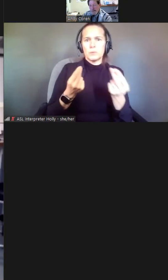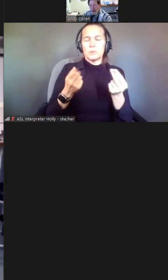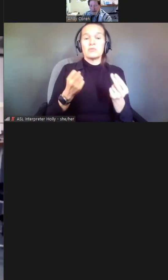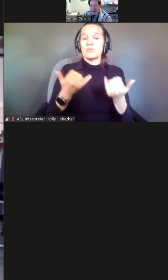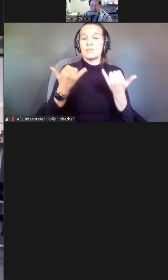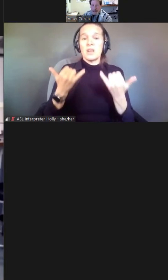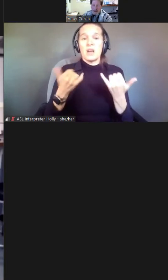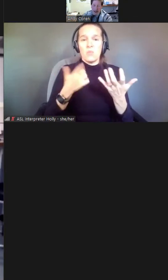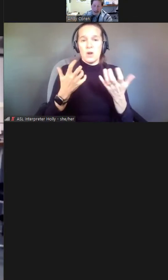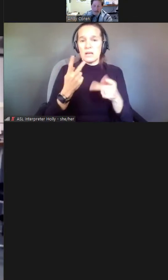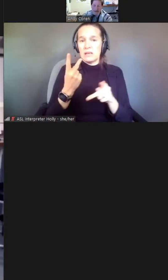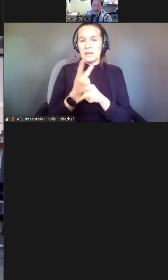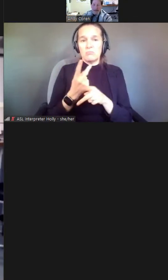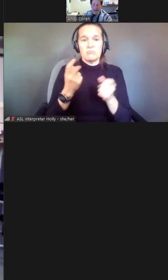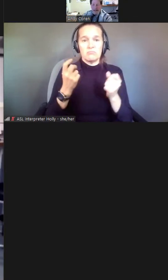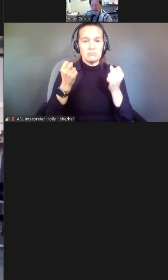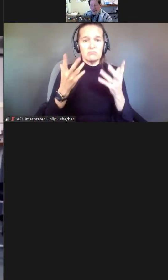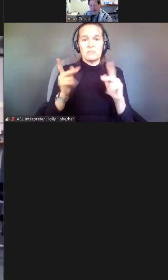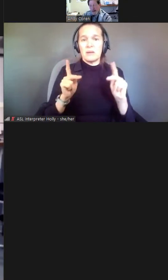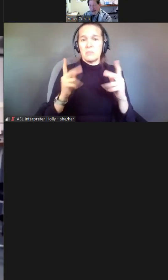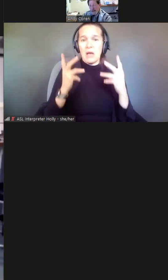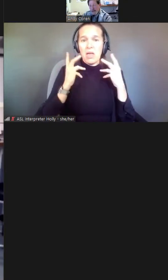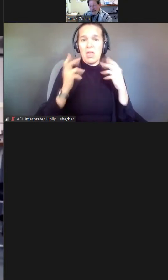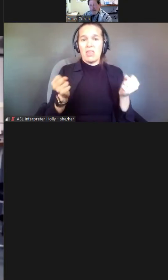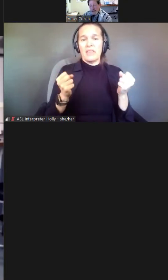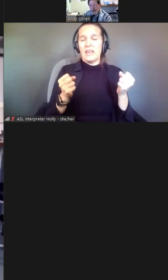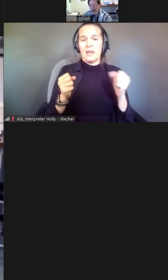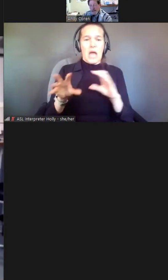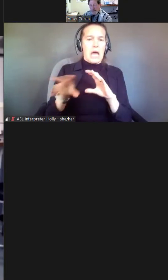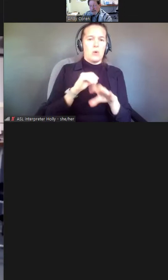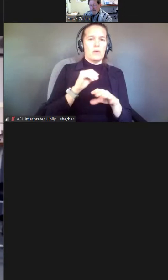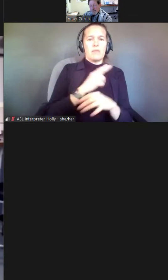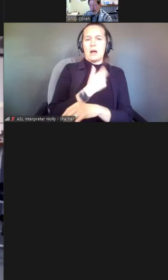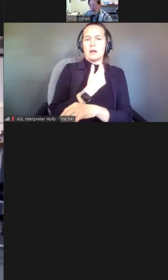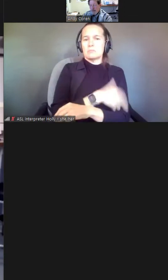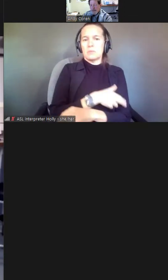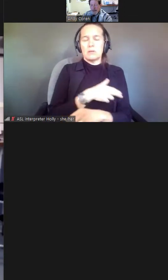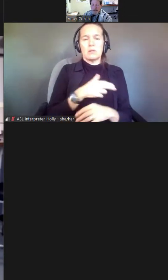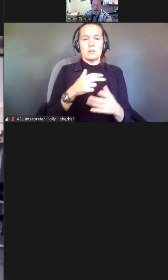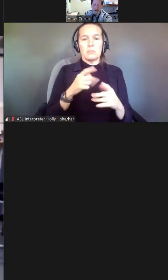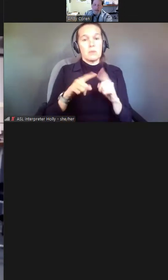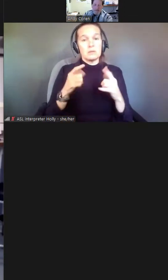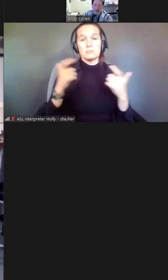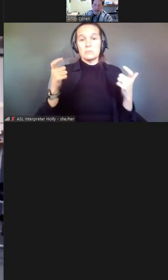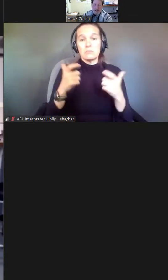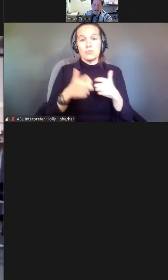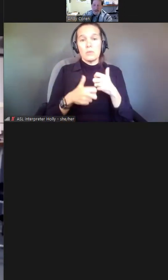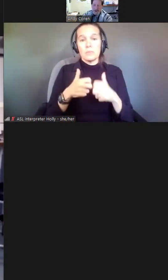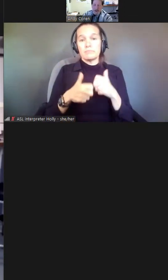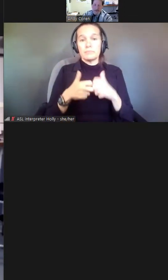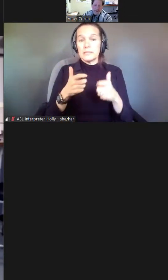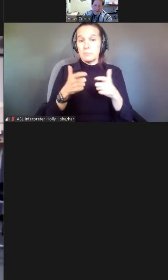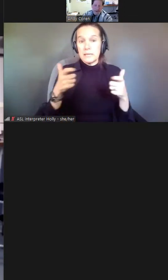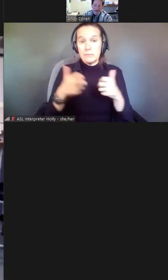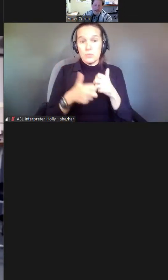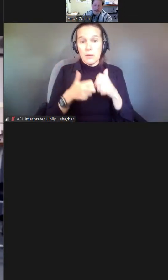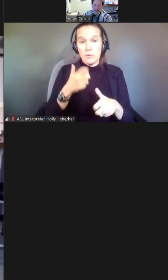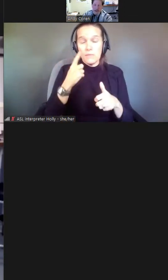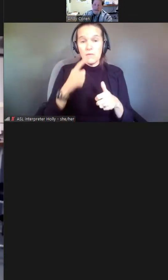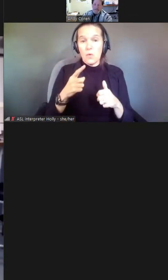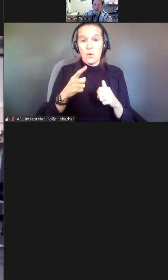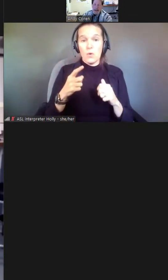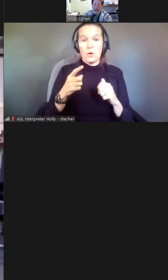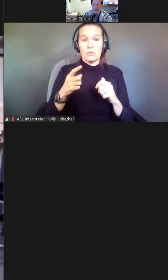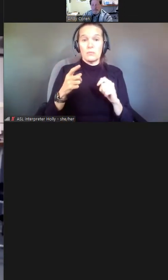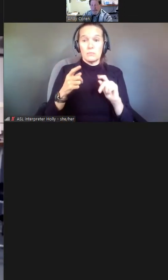as many people healthy and out of the hospital. And it is, it's a big problem. It's a big problem for each individual and for the businesses